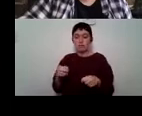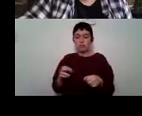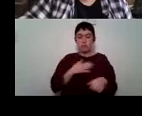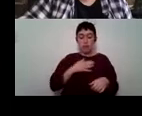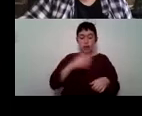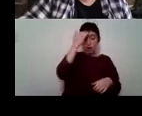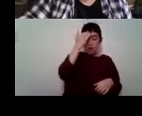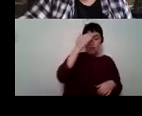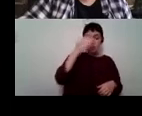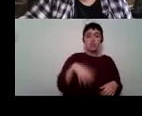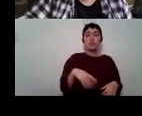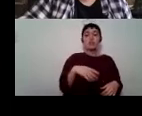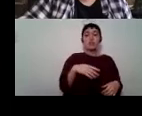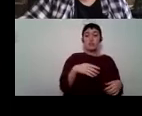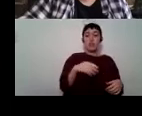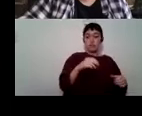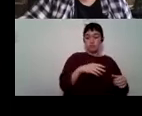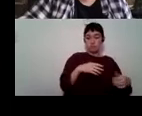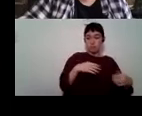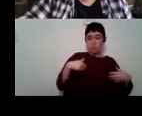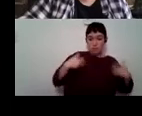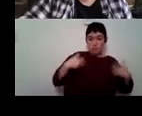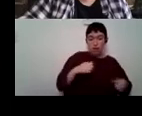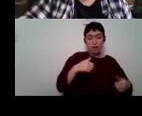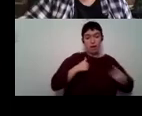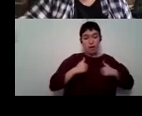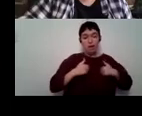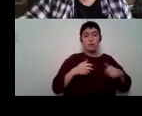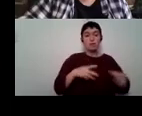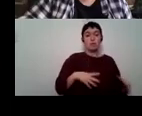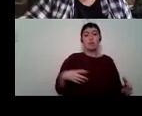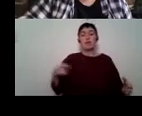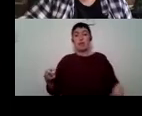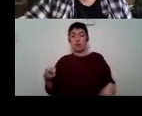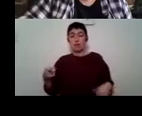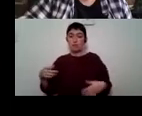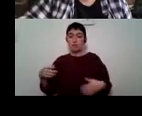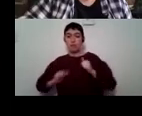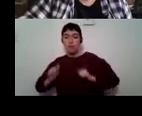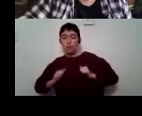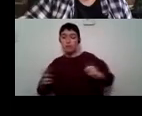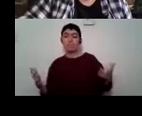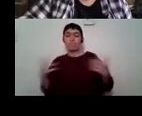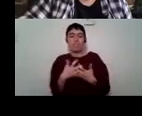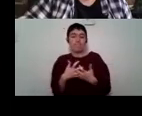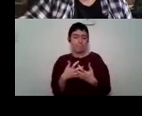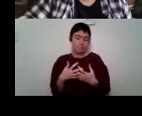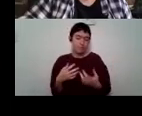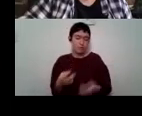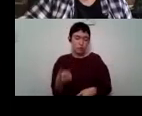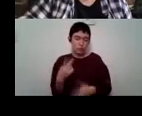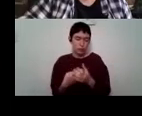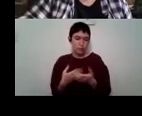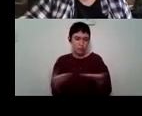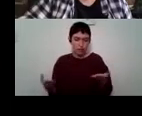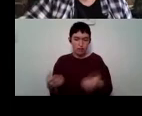in theory is a primate. And I was trying to teach them, if you're looking for a new species of primate, how would you do that? So again, marrying those two things. And I created